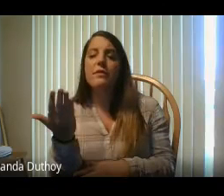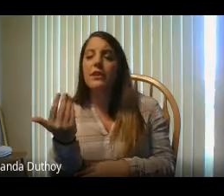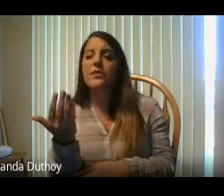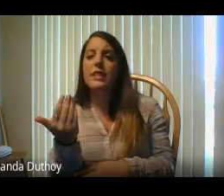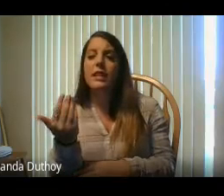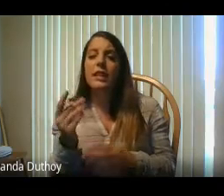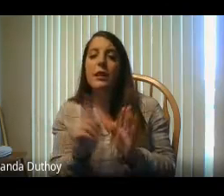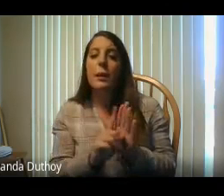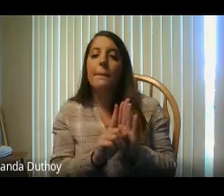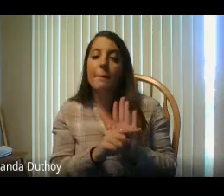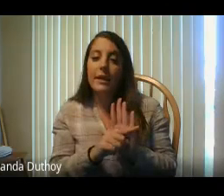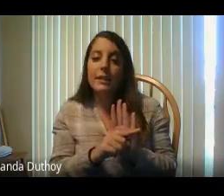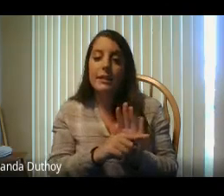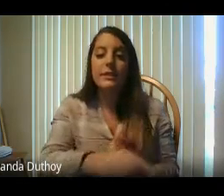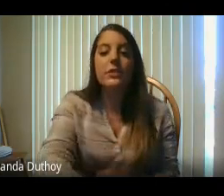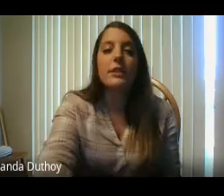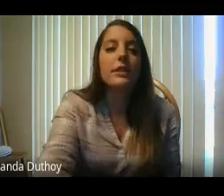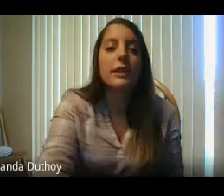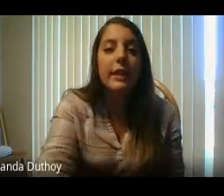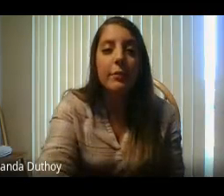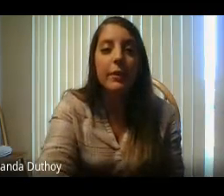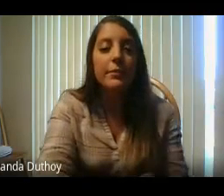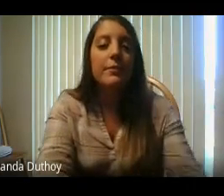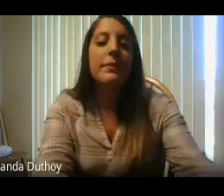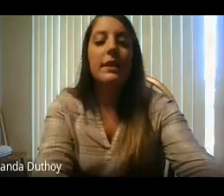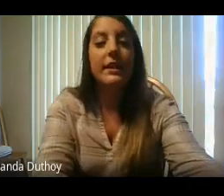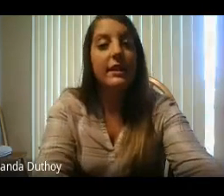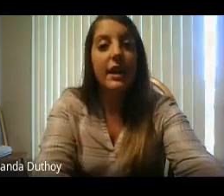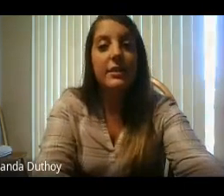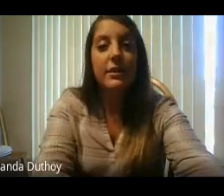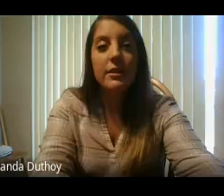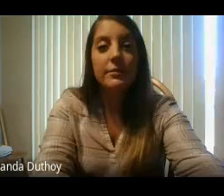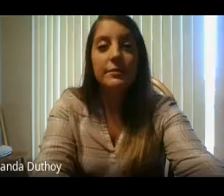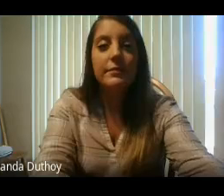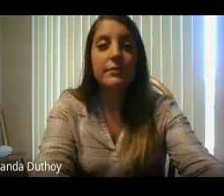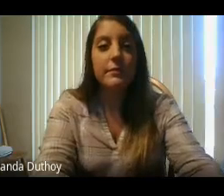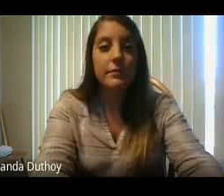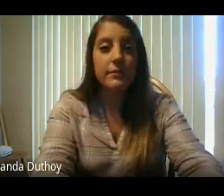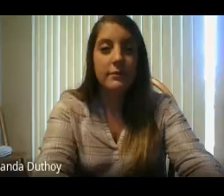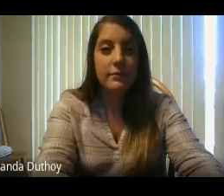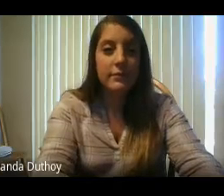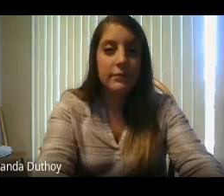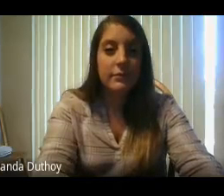for about 15 minutes. That's a good example. And that is all.